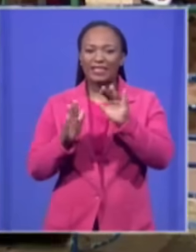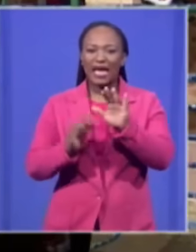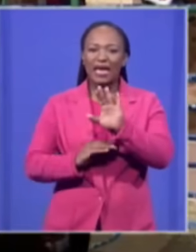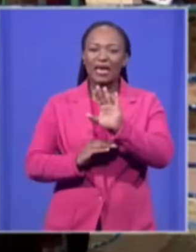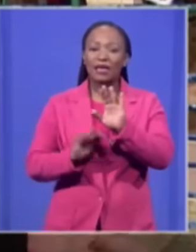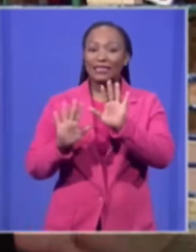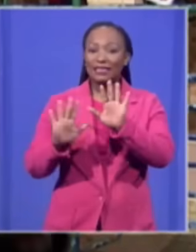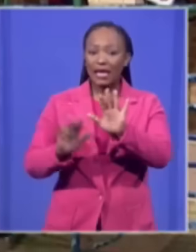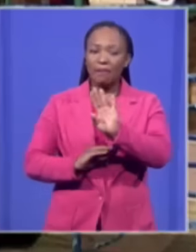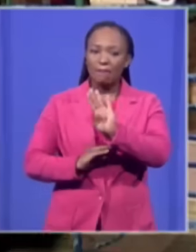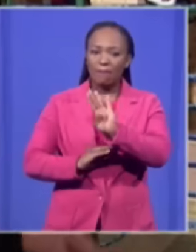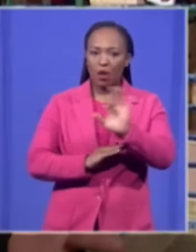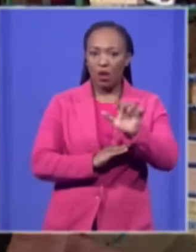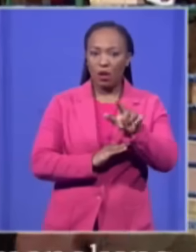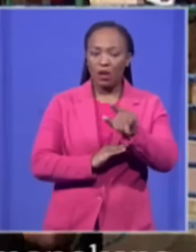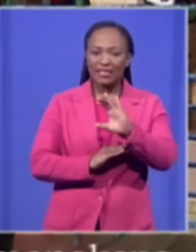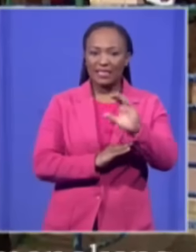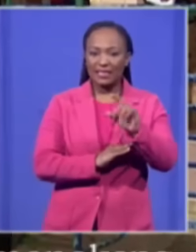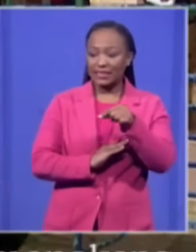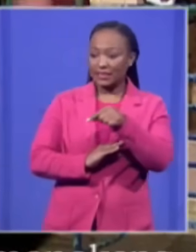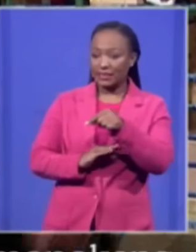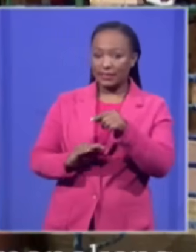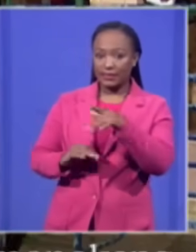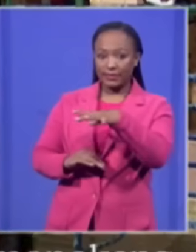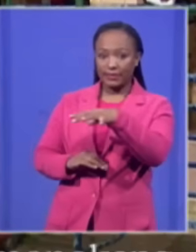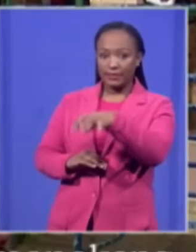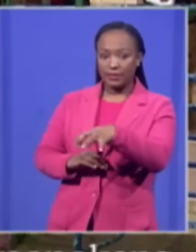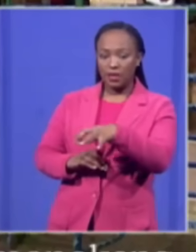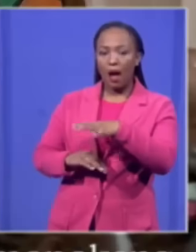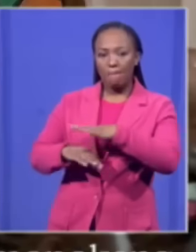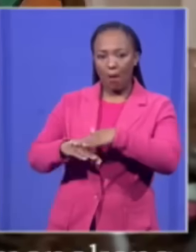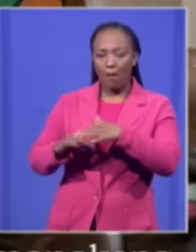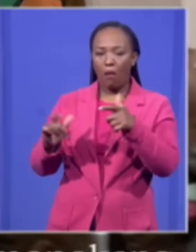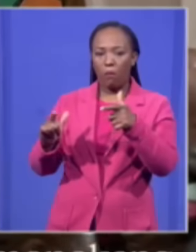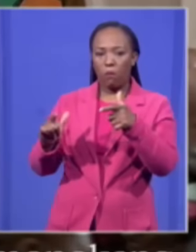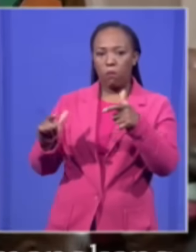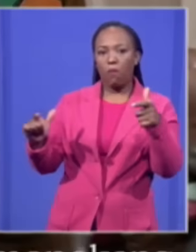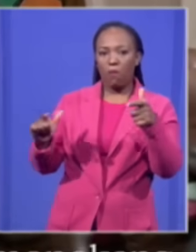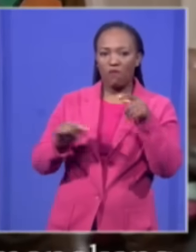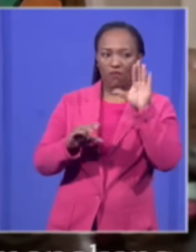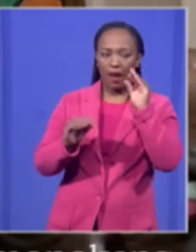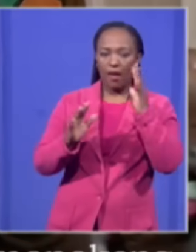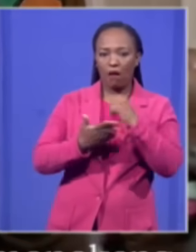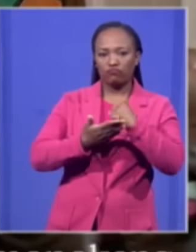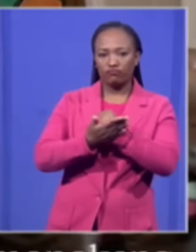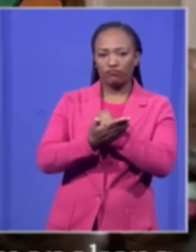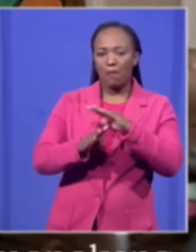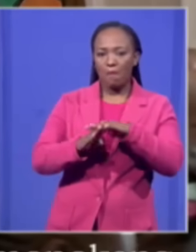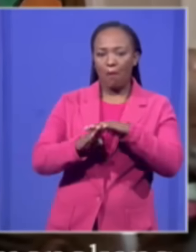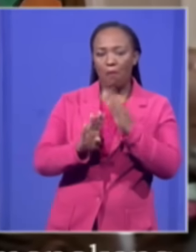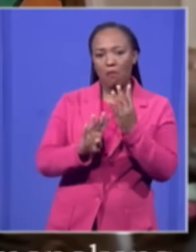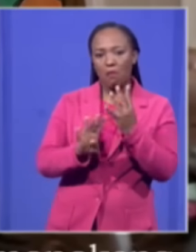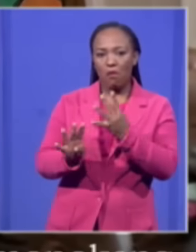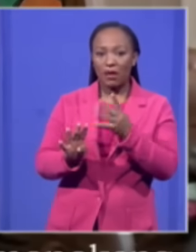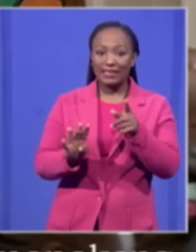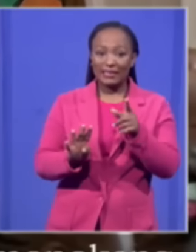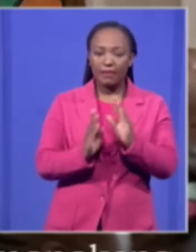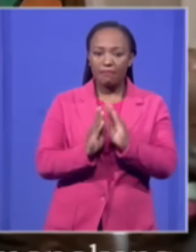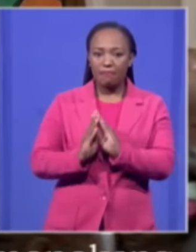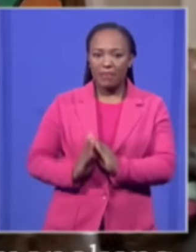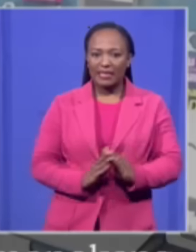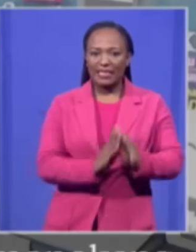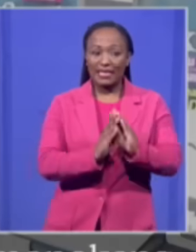ECD centers like this are upgraded and that they can take more and more learners. Indaba ena ke karolo ya dipuisano tse tswelang pele tse tlo